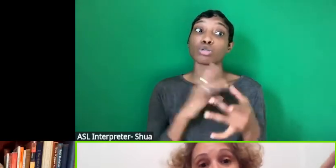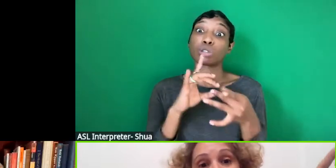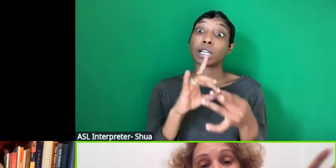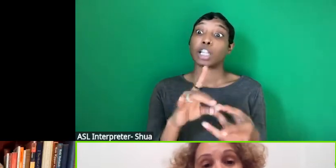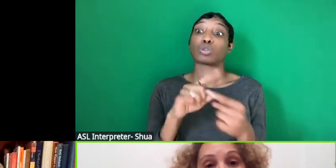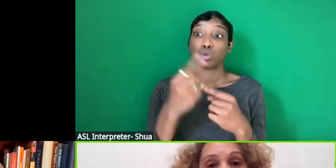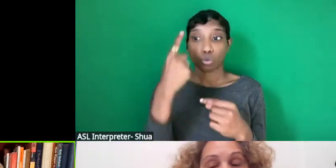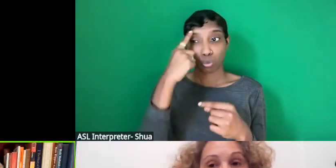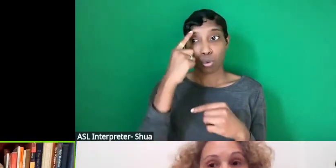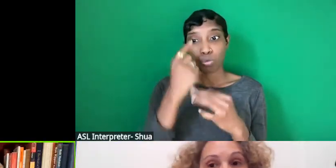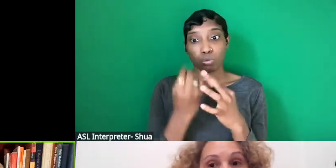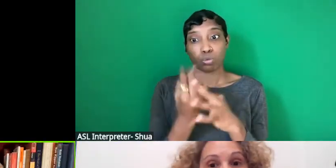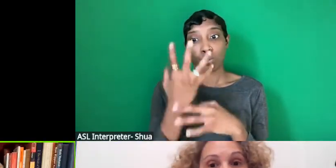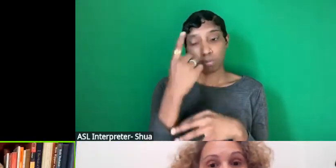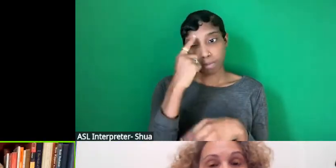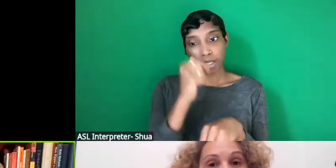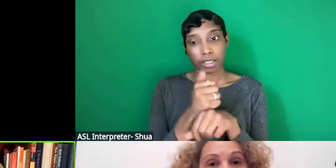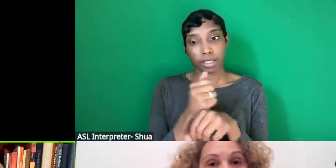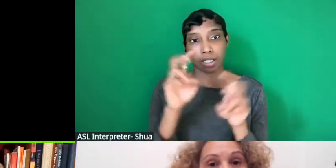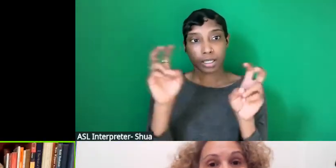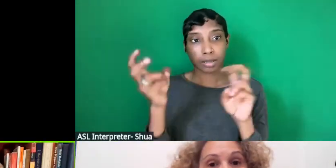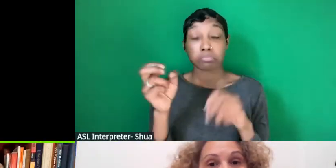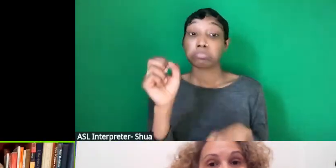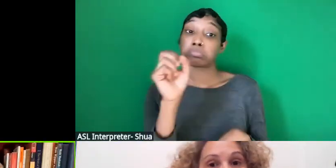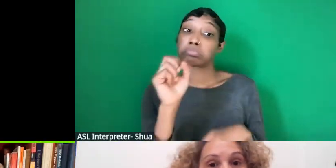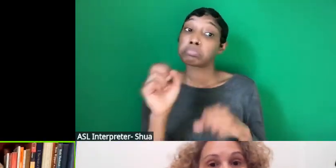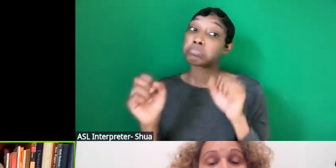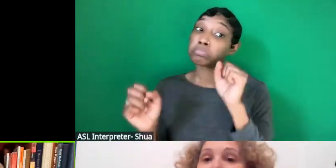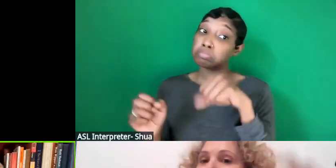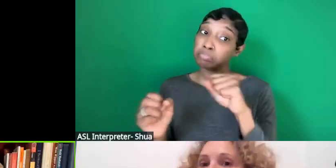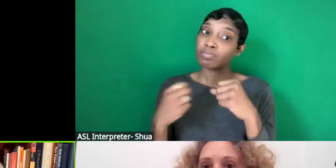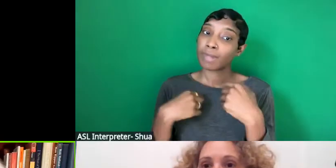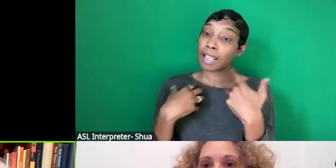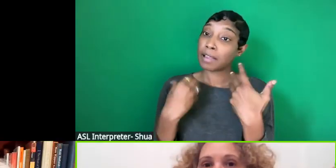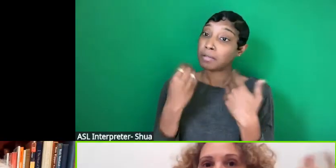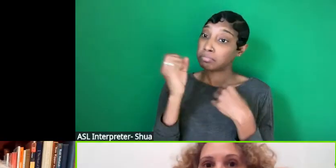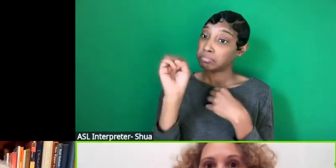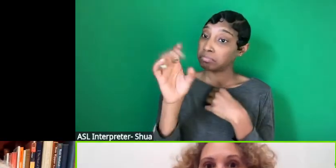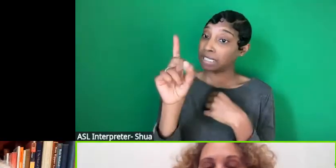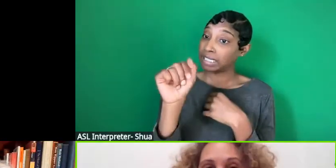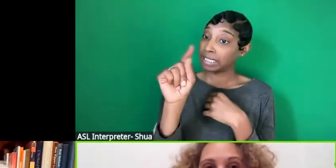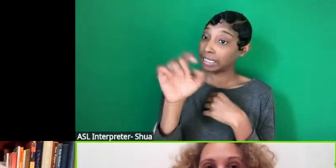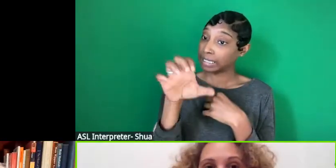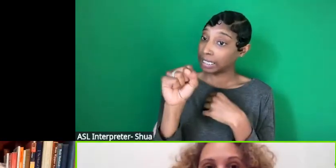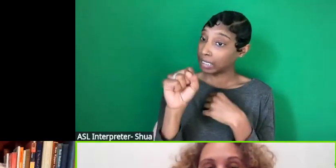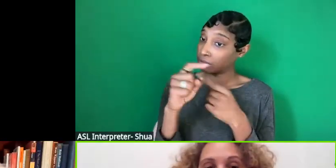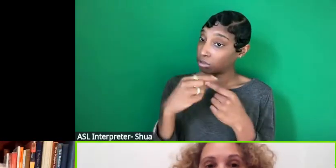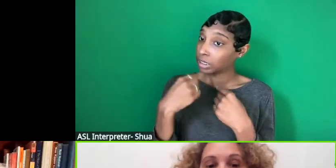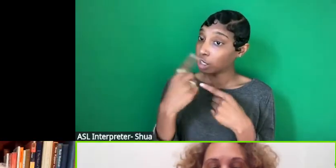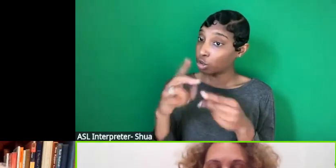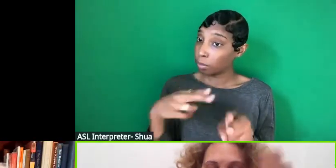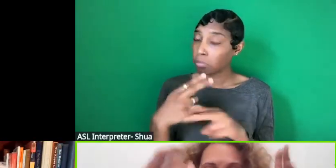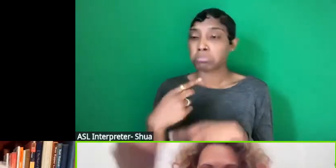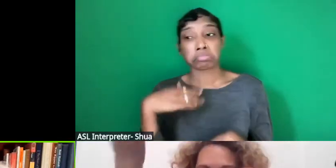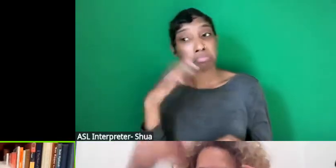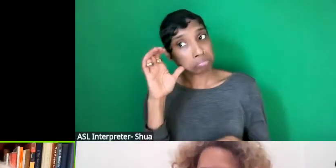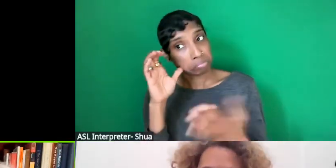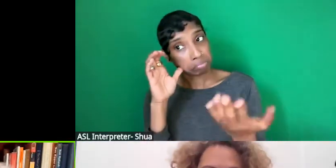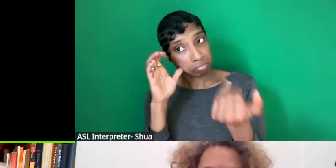now? Yeah, for sure. I actually have some dates to tell you about. I'm all ears. So in